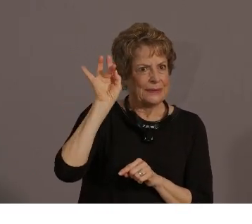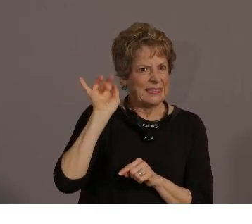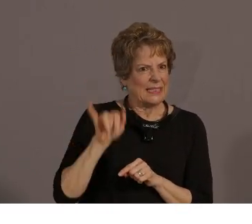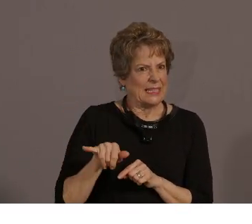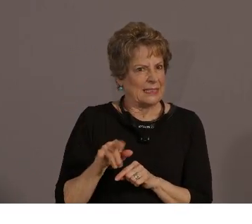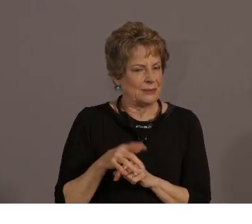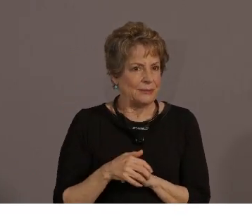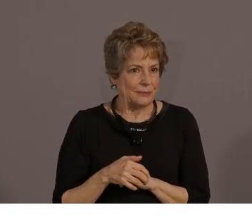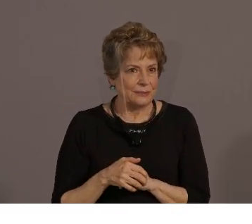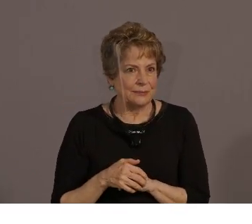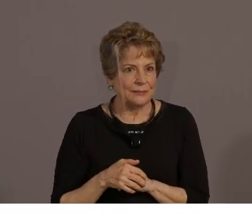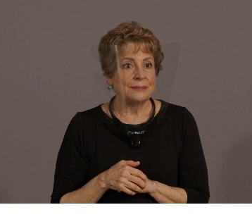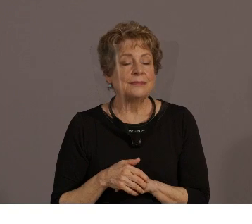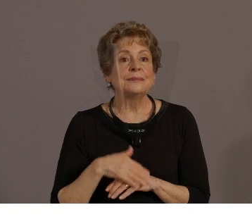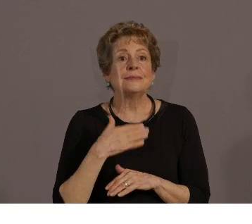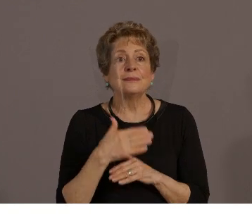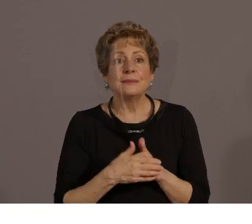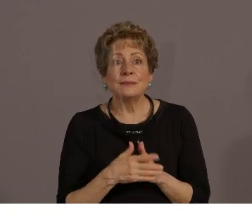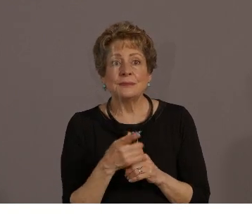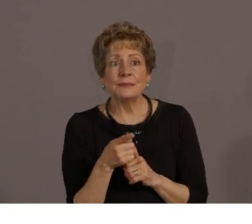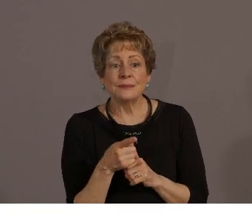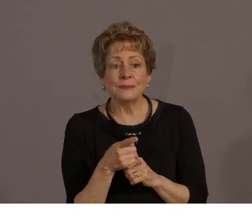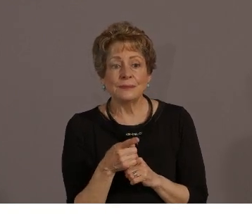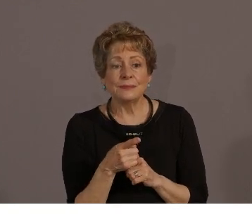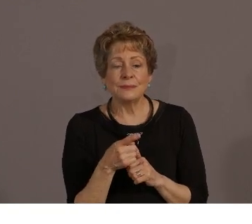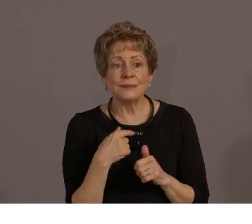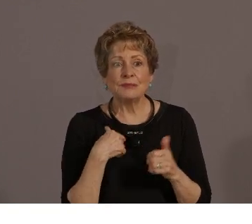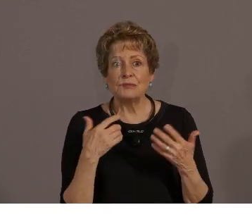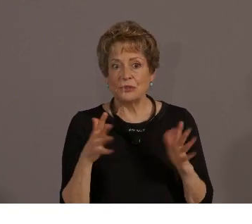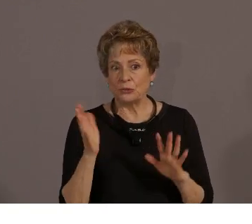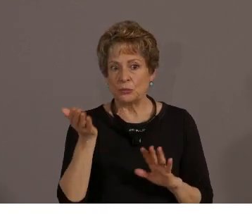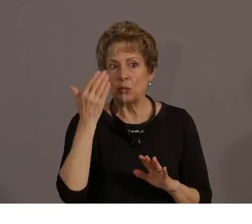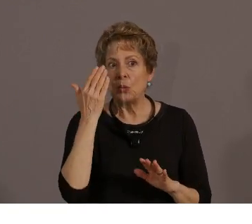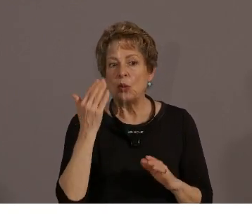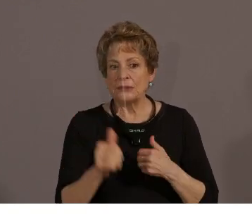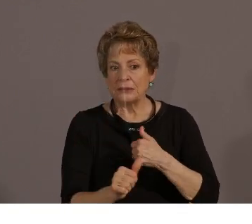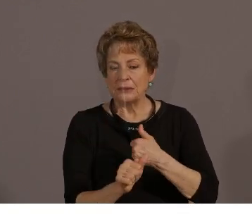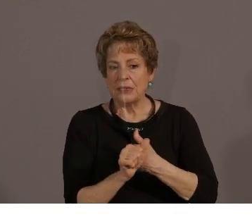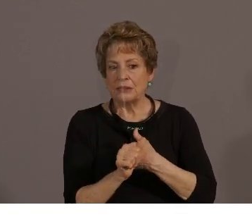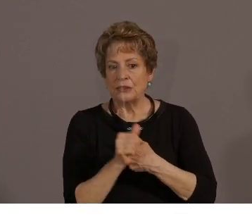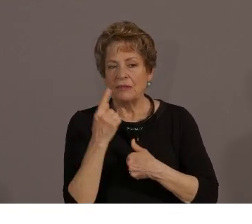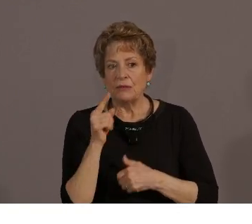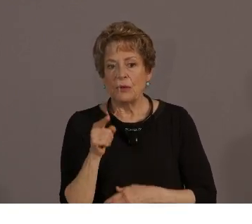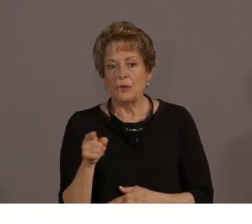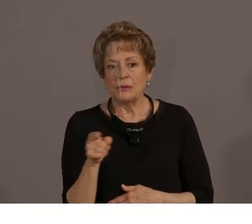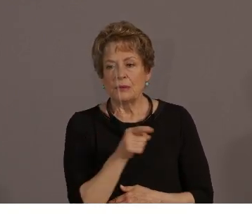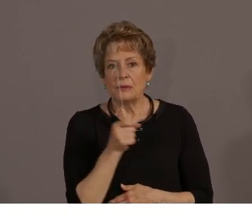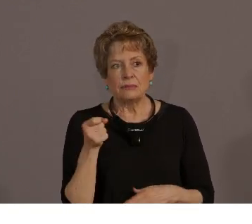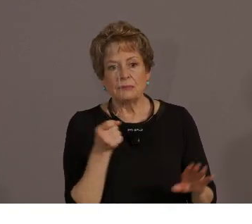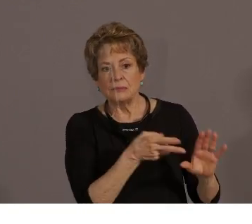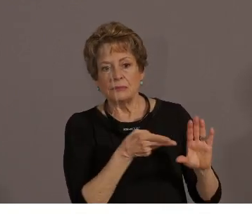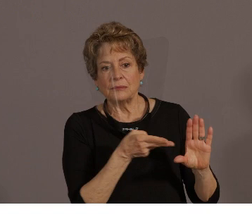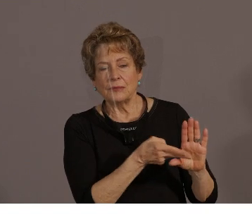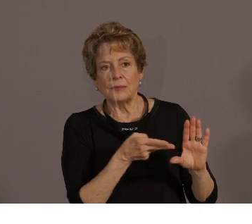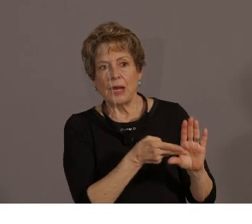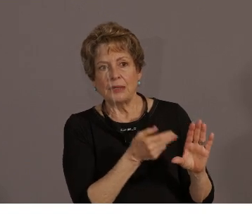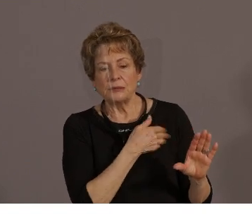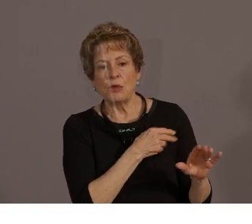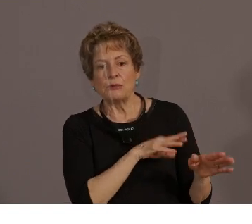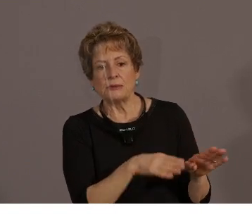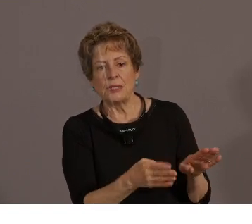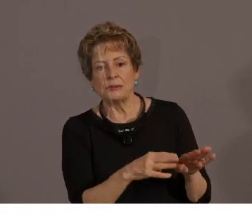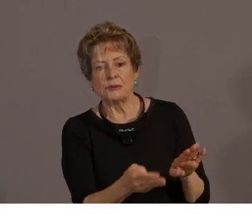And we know that our risk of hospitalization and death significantly increases with age. So we adopted our